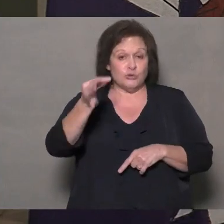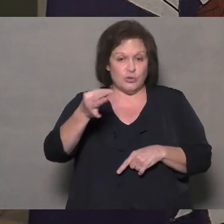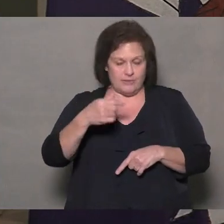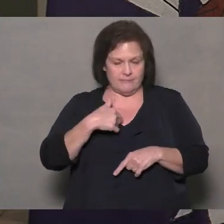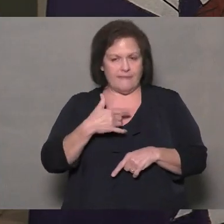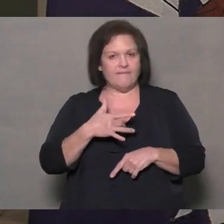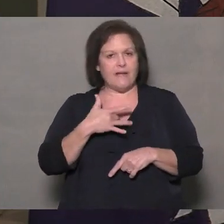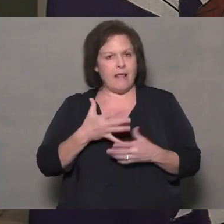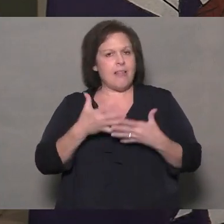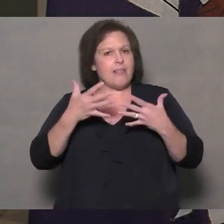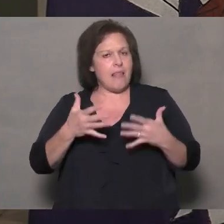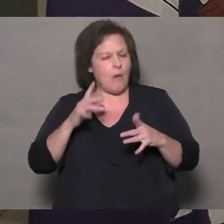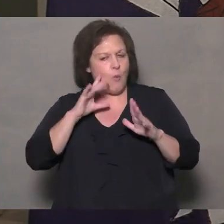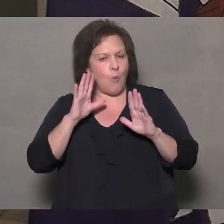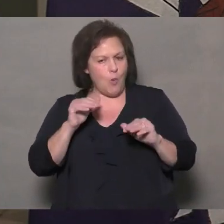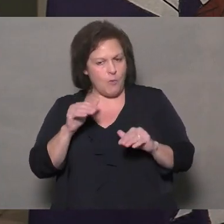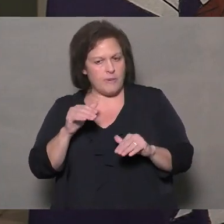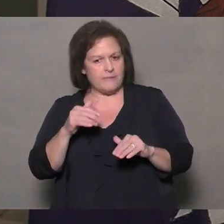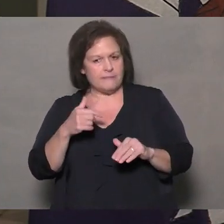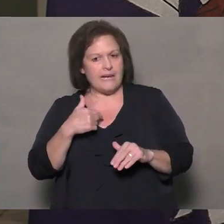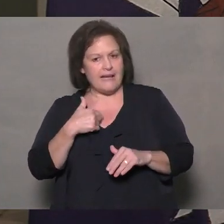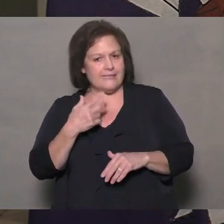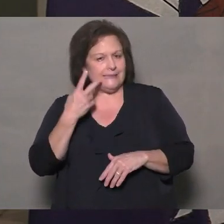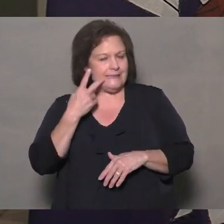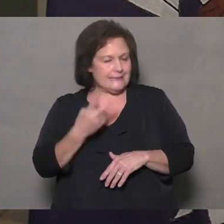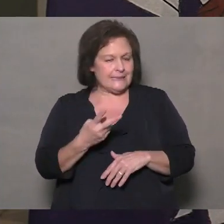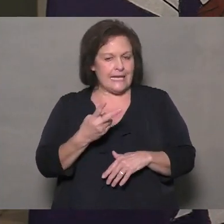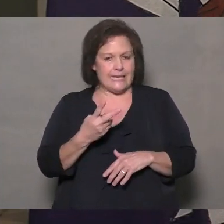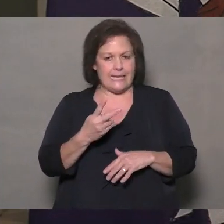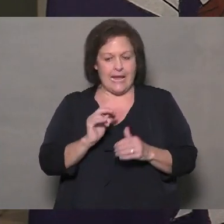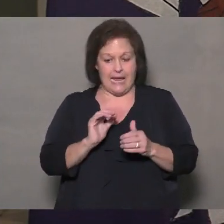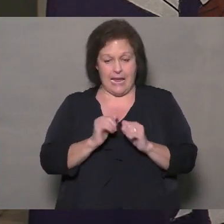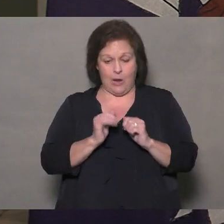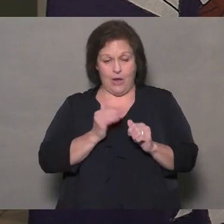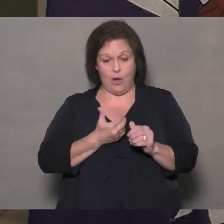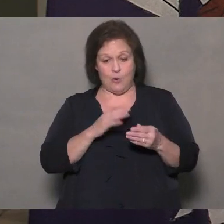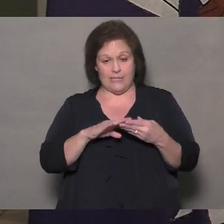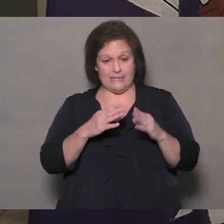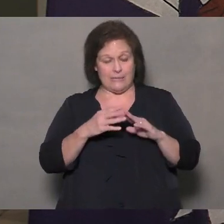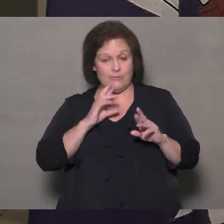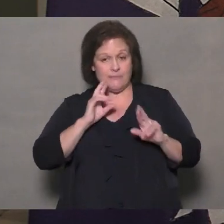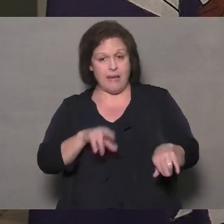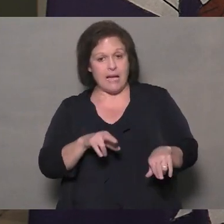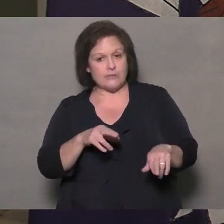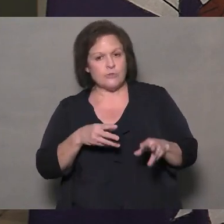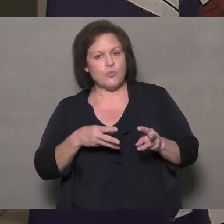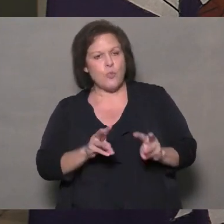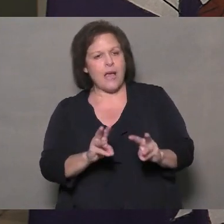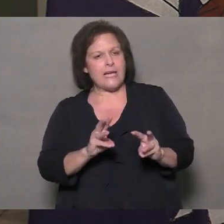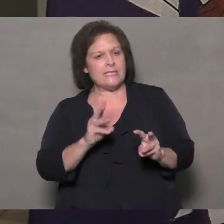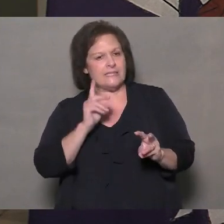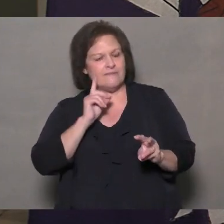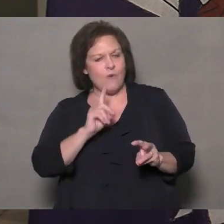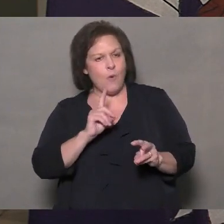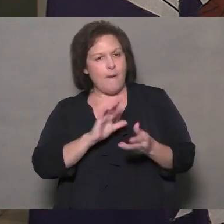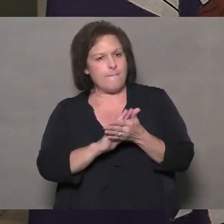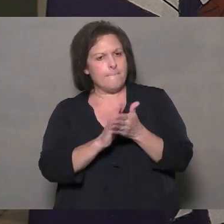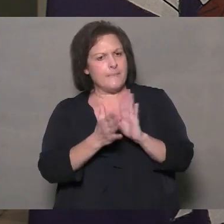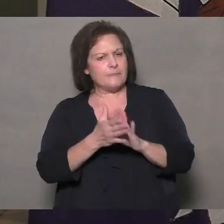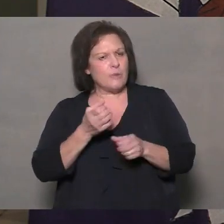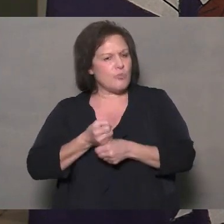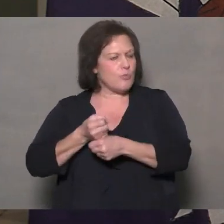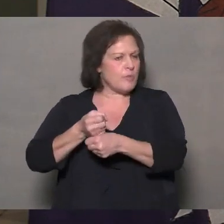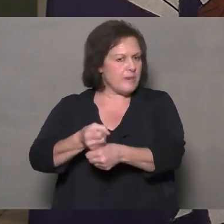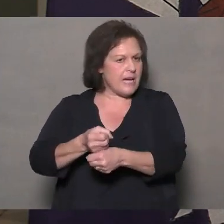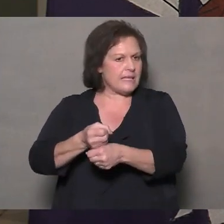hope. I am filled with hope when I see how our city responded to the wave of peaceful protests that swept